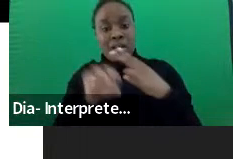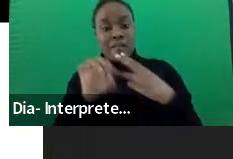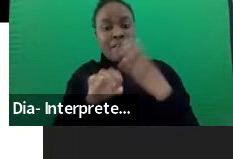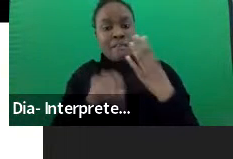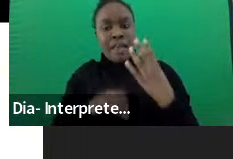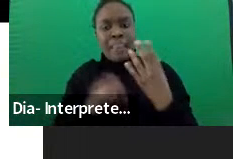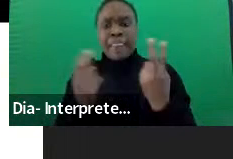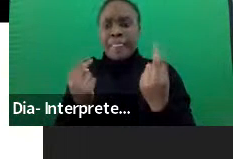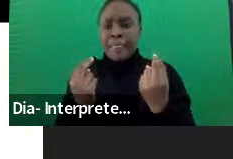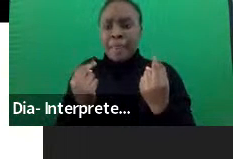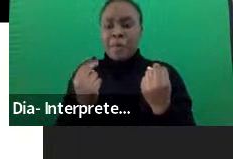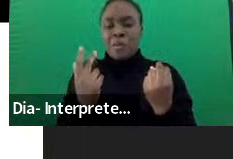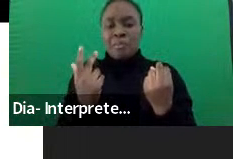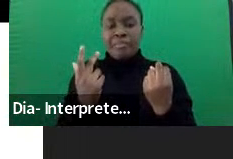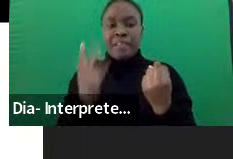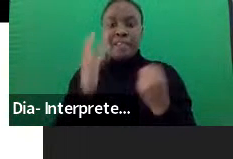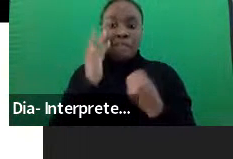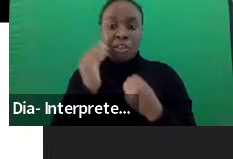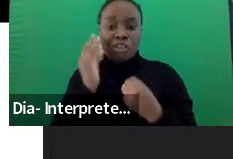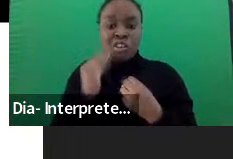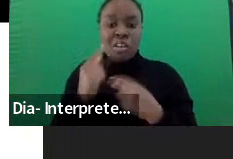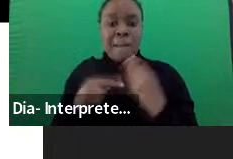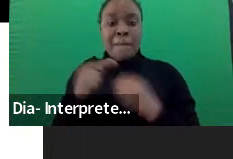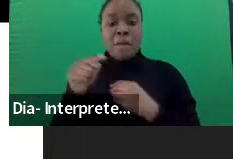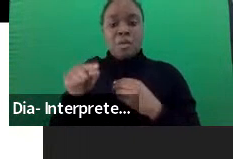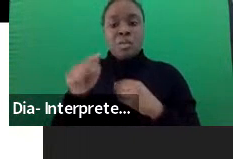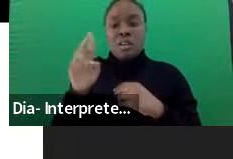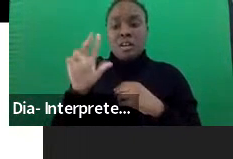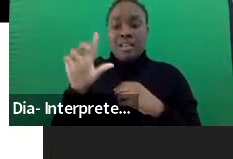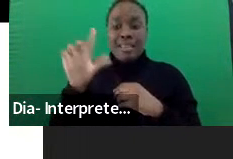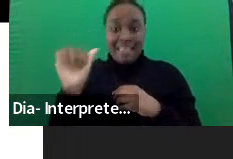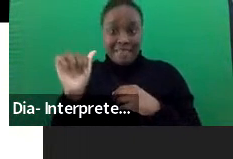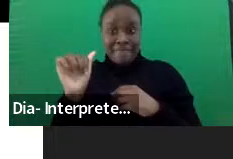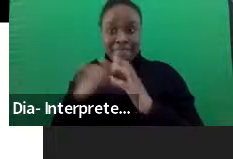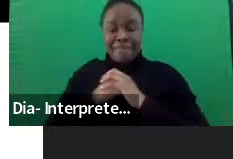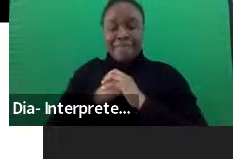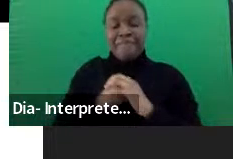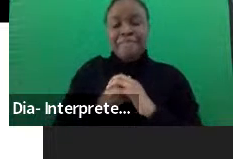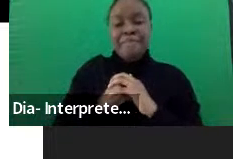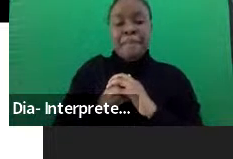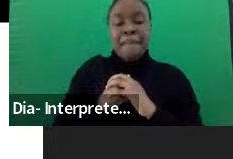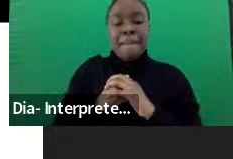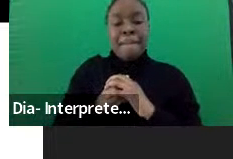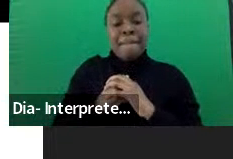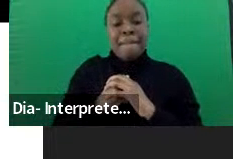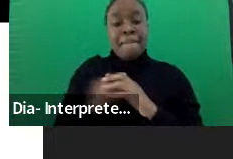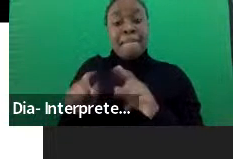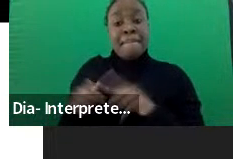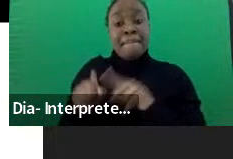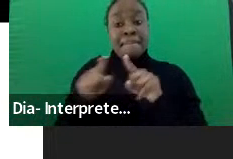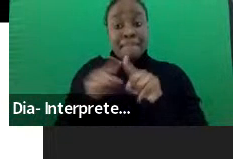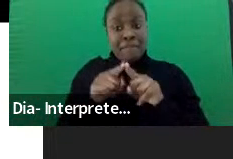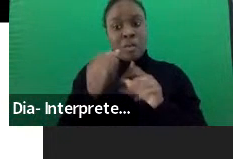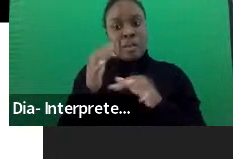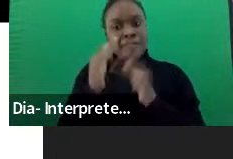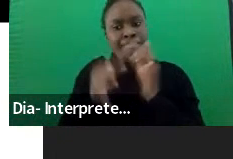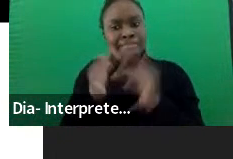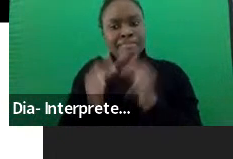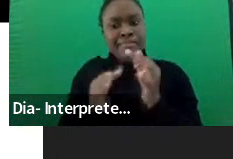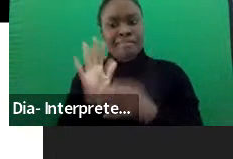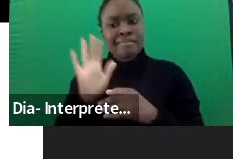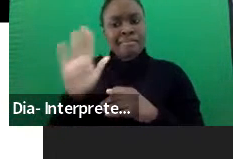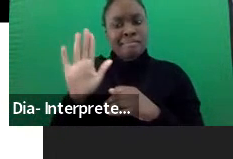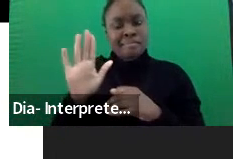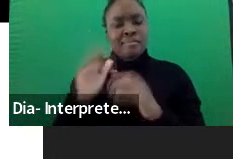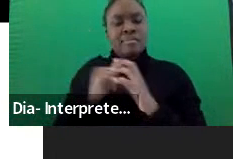and updates relating to the RLA. We'll also take you into detail in terms of the